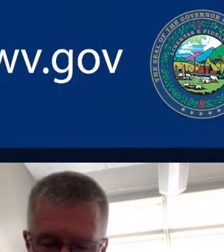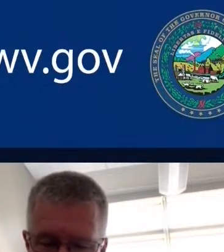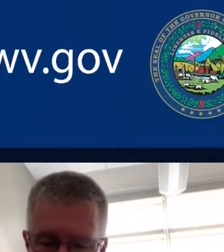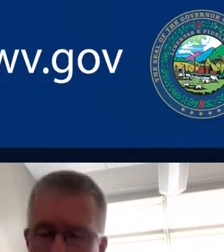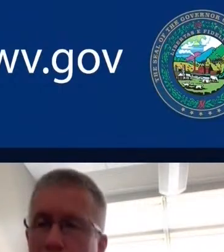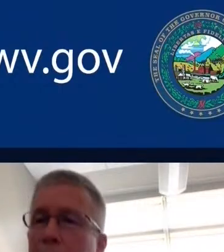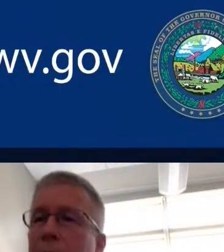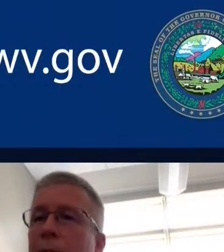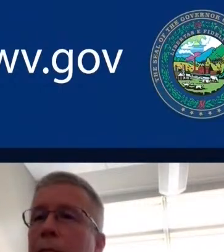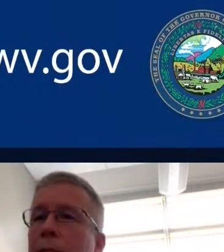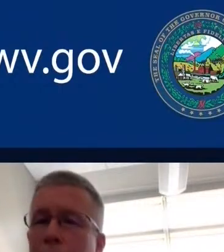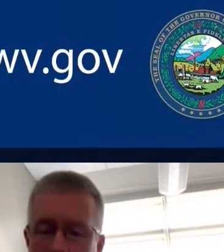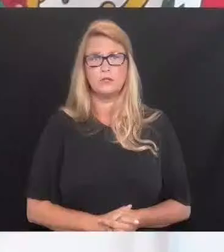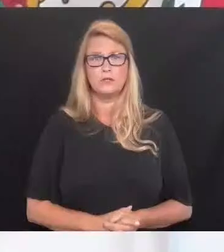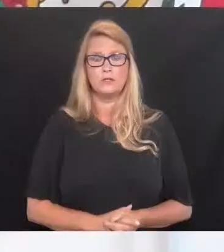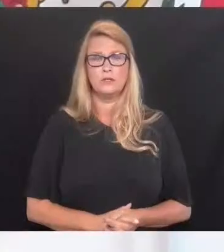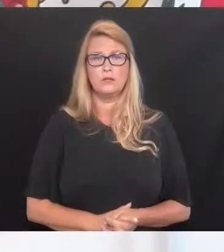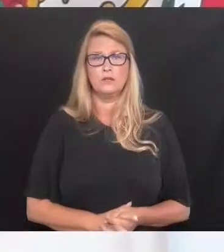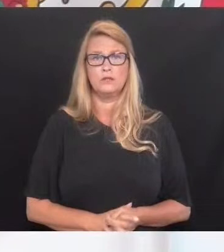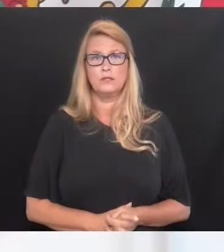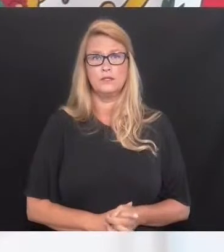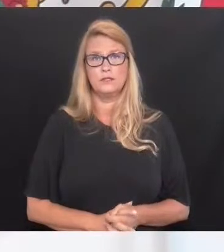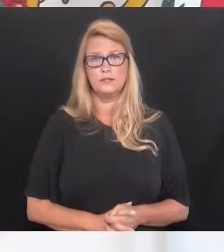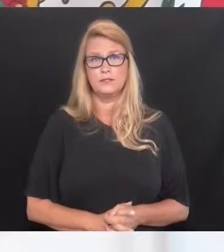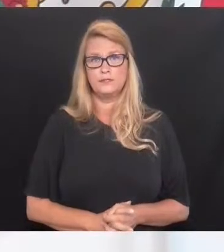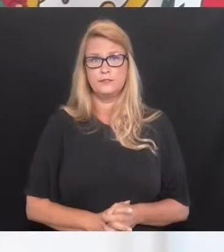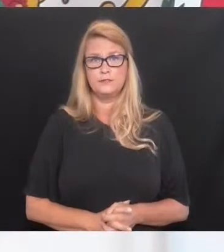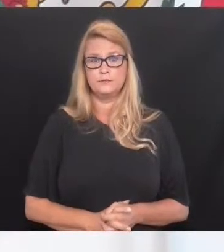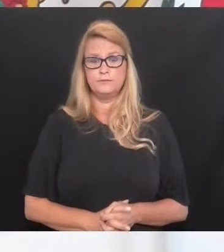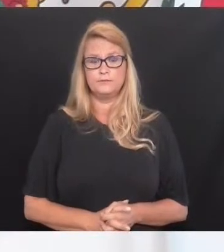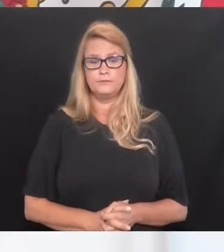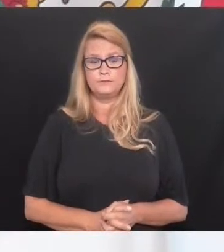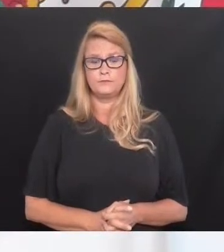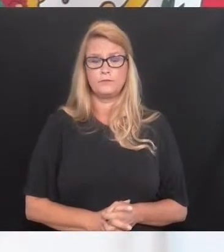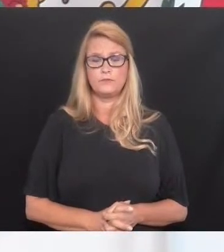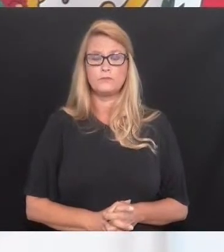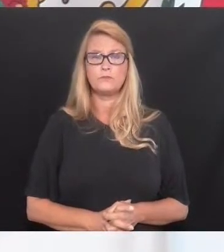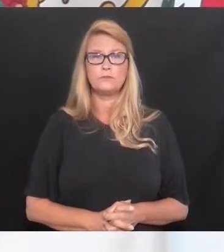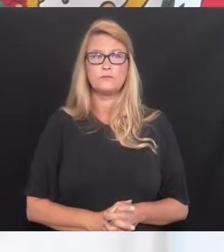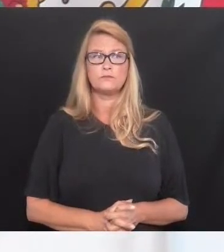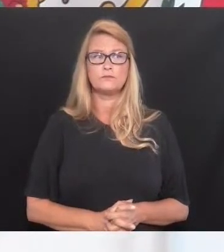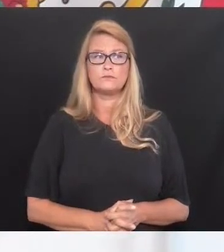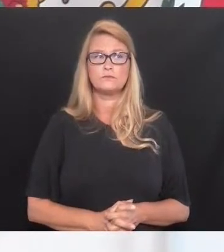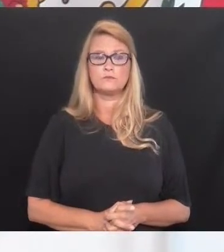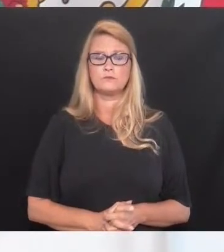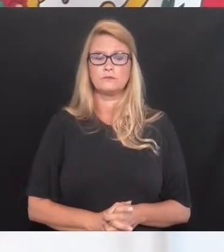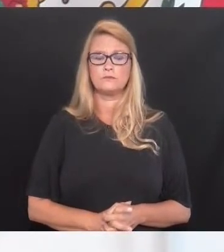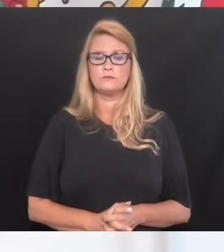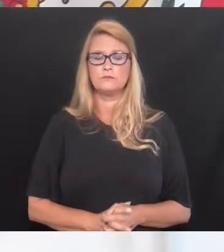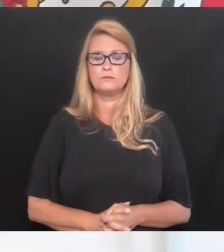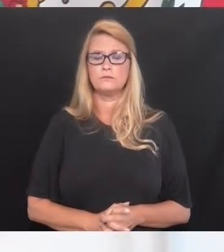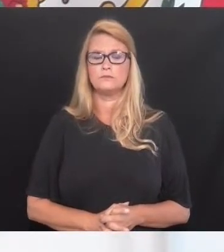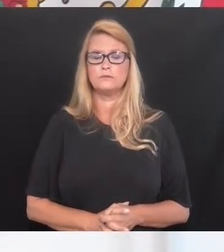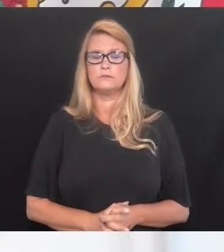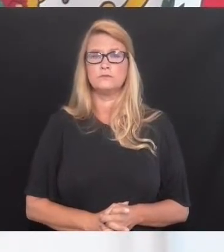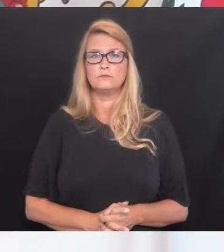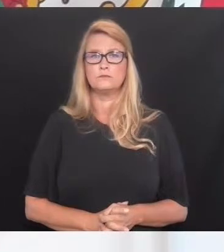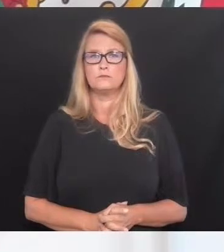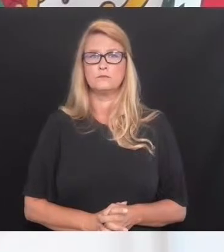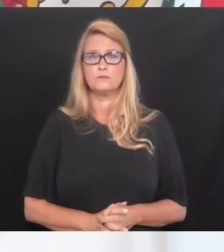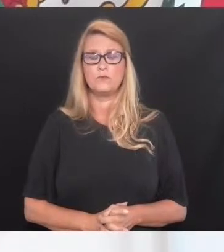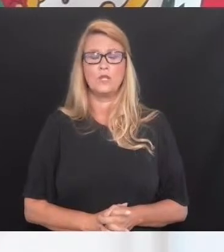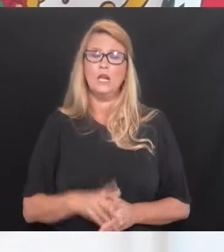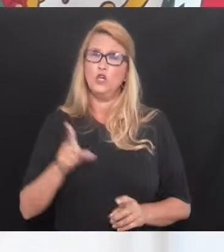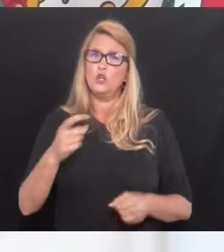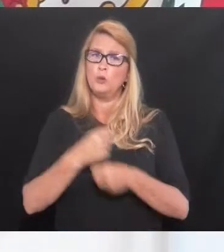I you know, I was having a little trouble hearing, but I think it's a great